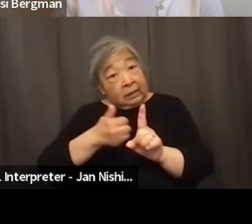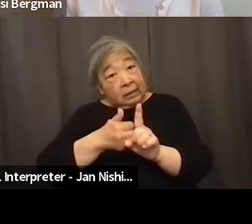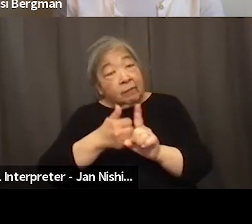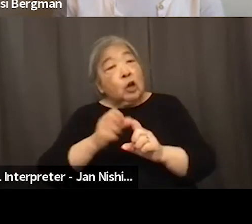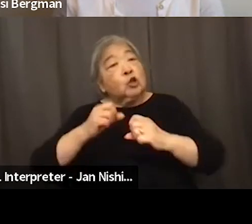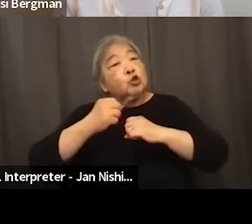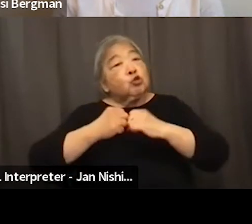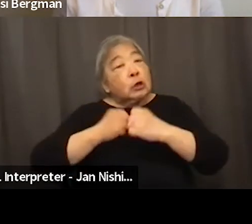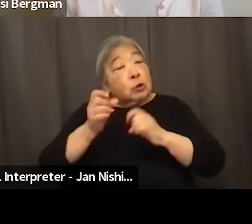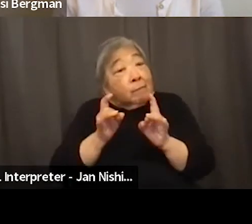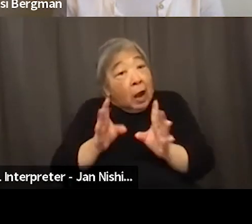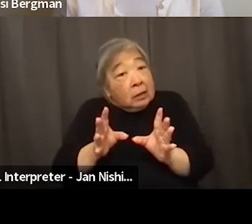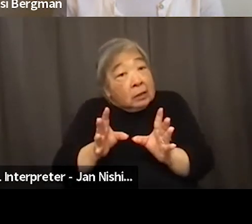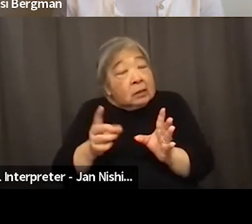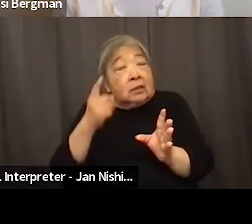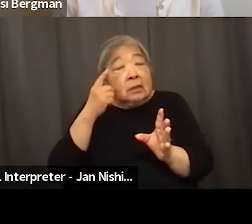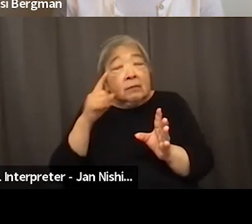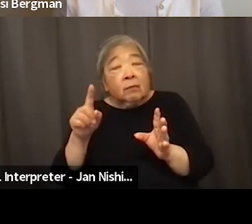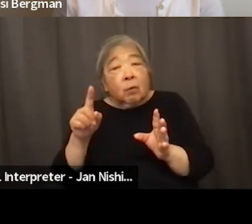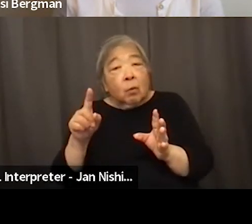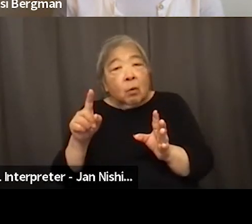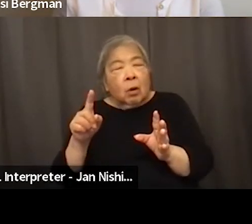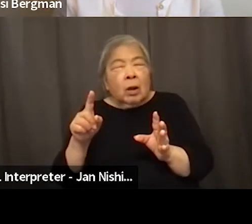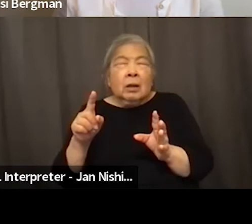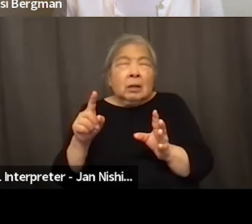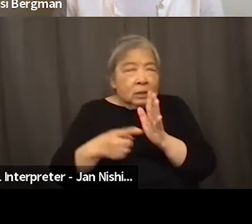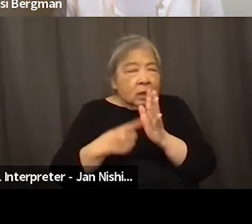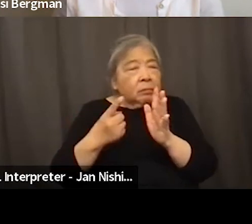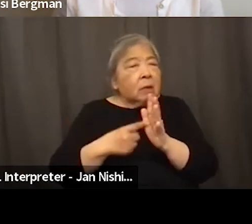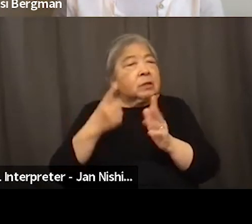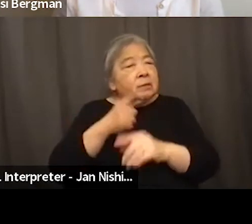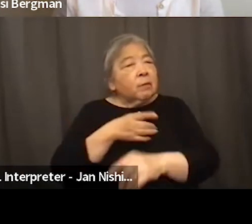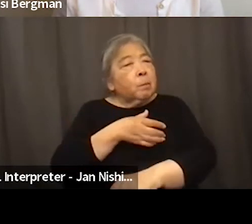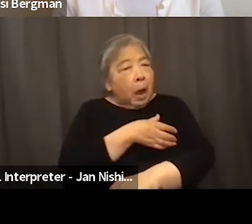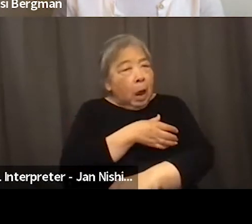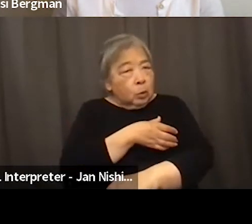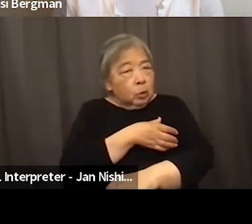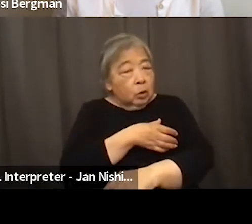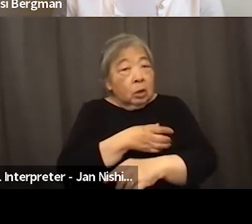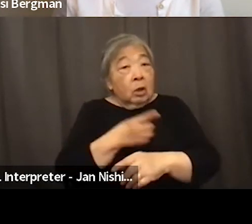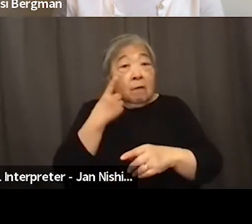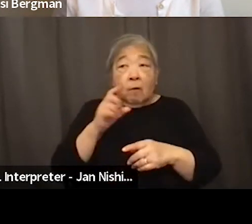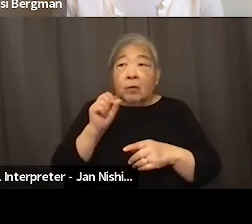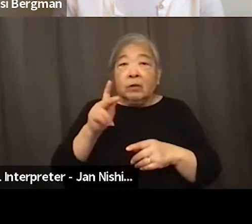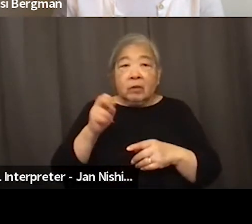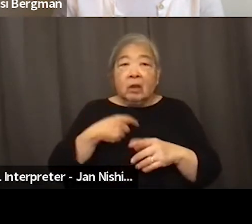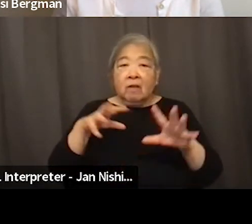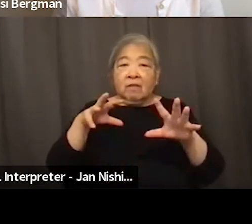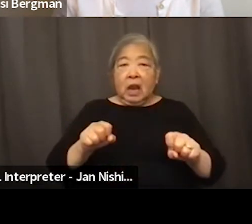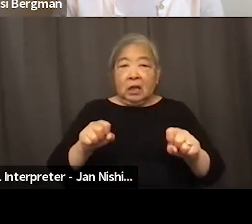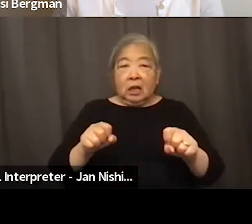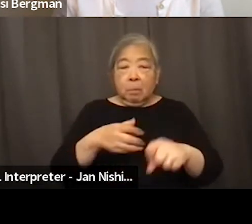is for the purposes of, at some points, it is for power, for the sake of gaining power, but it's